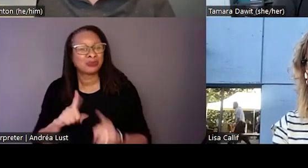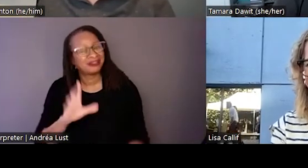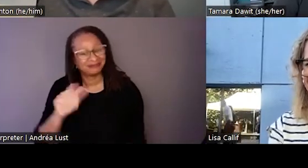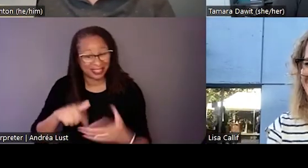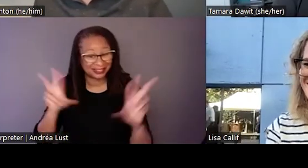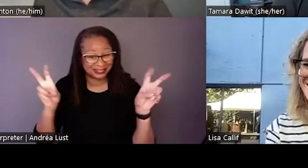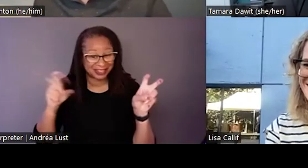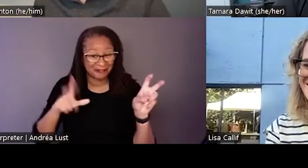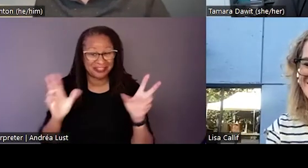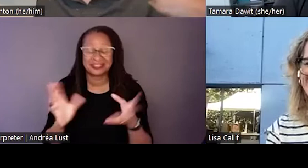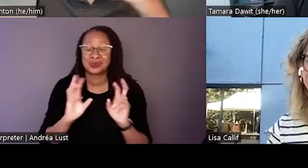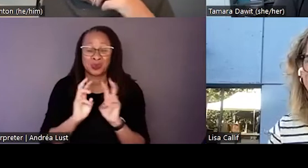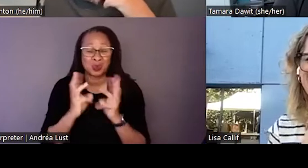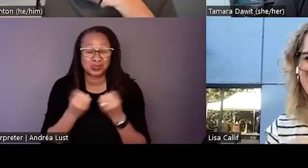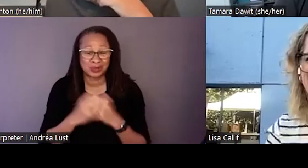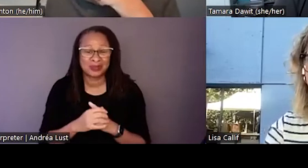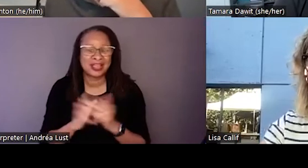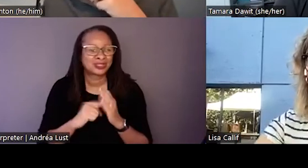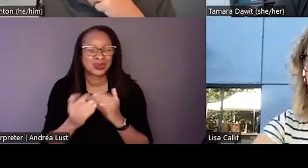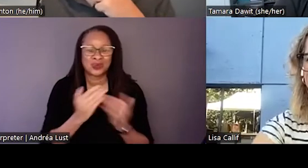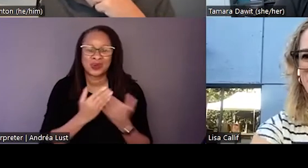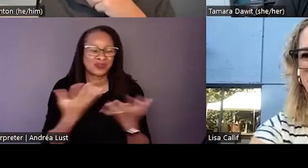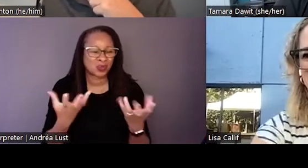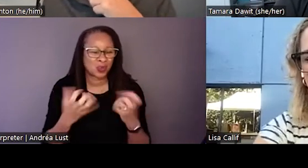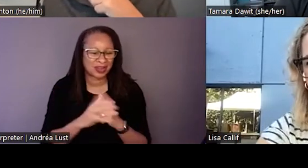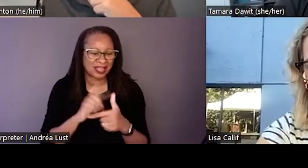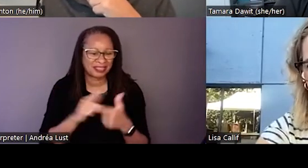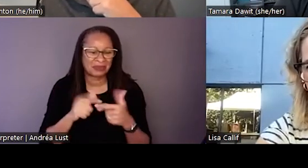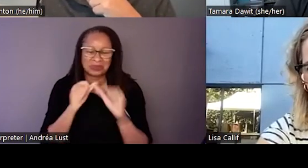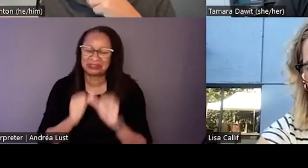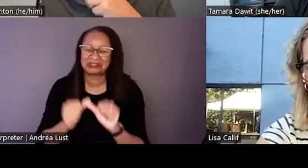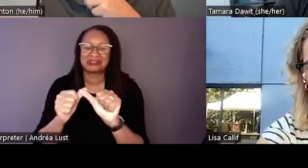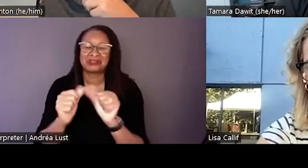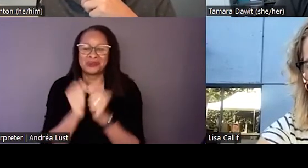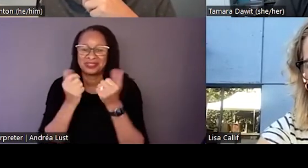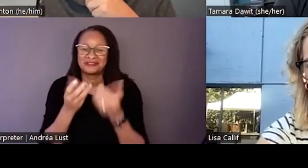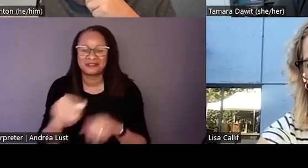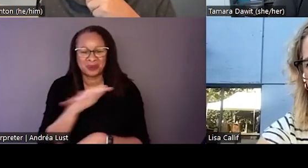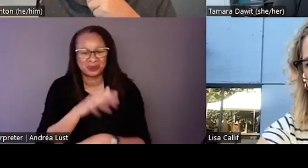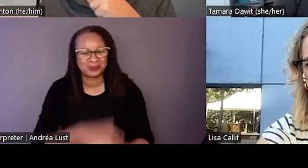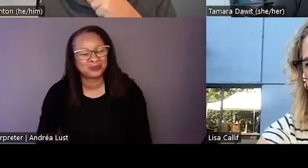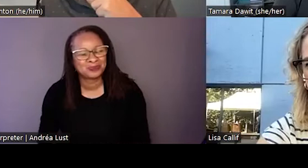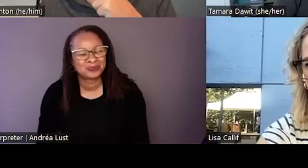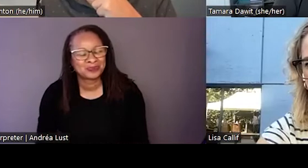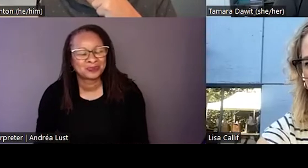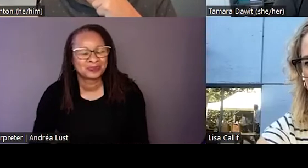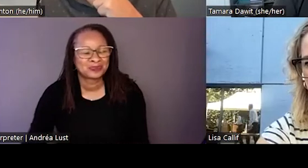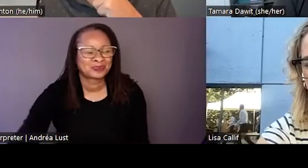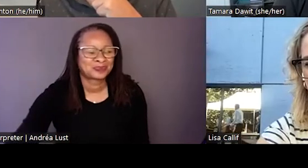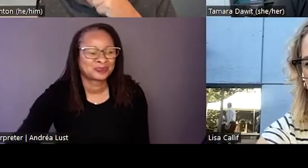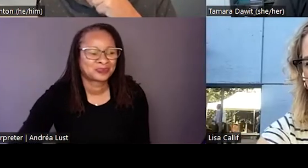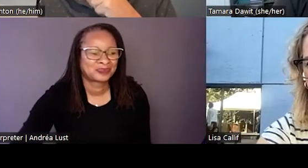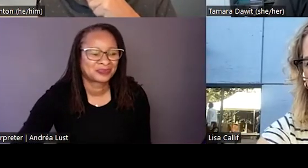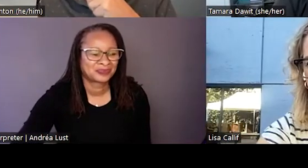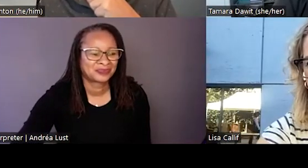I mean, just start wherever you want, and then we can continue with the flow. Sure. Thank you for that question.